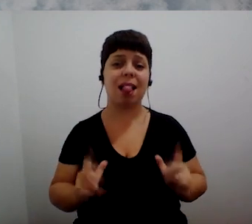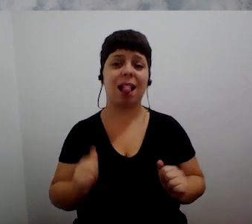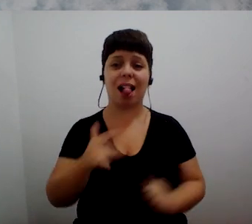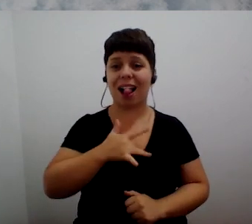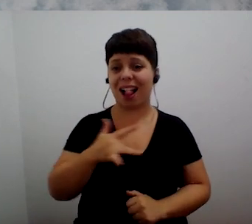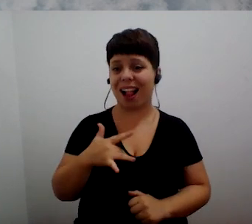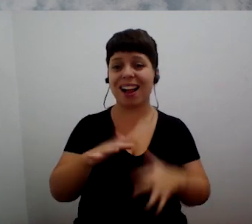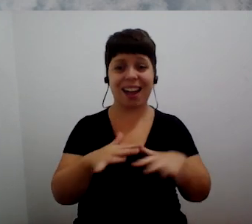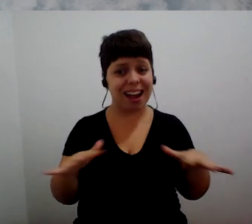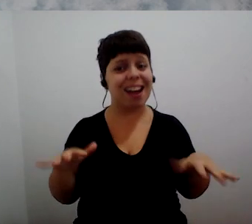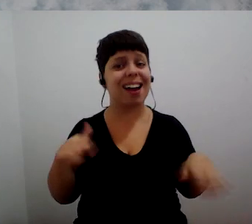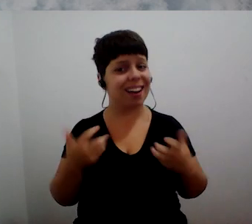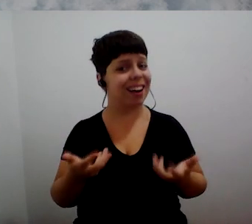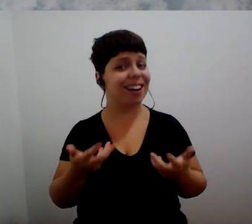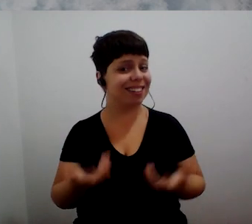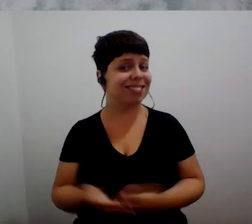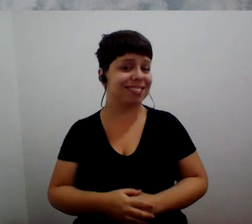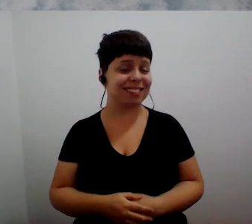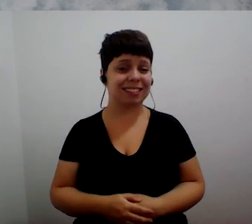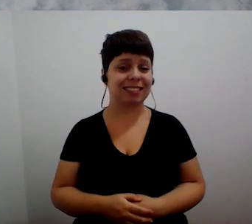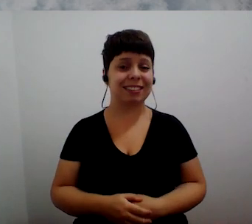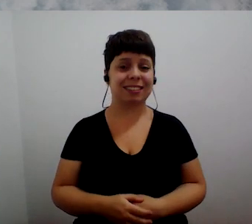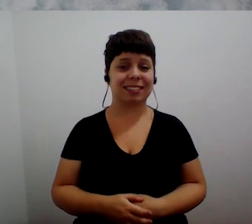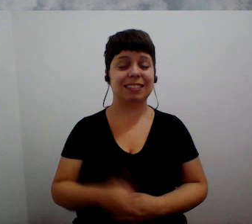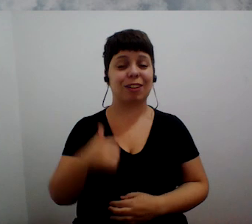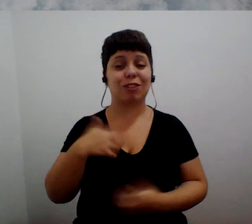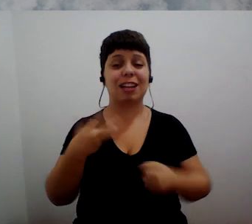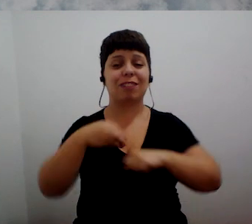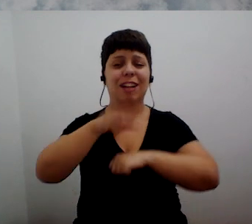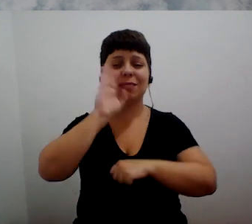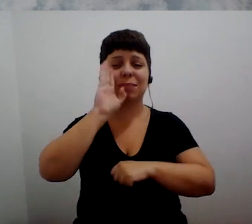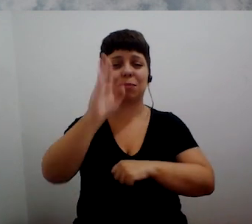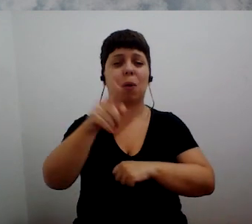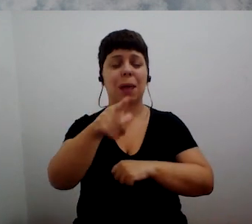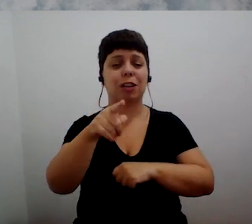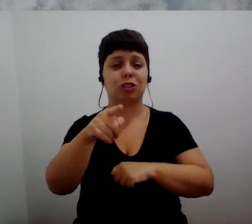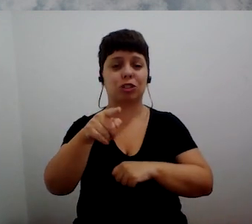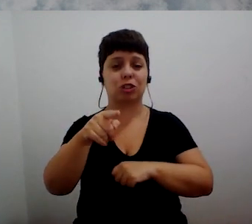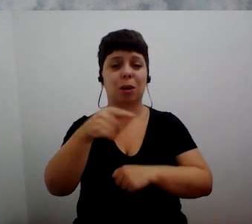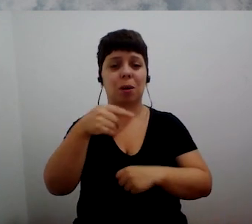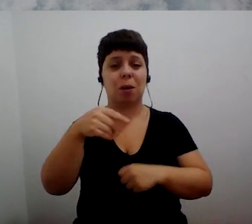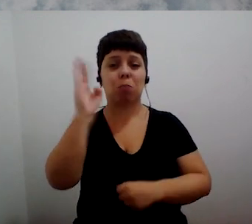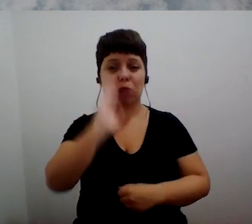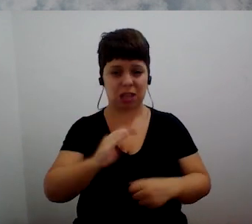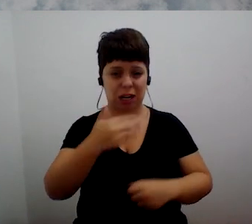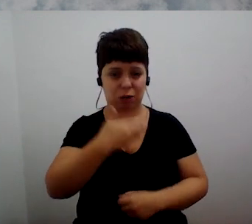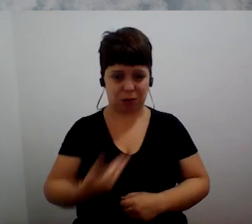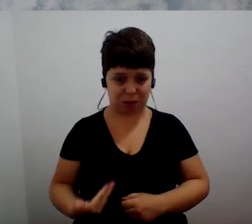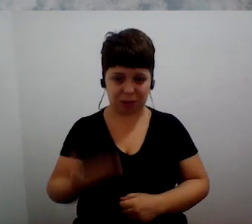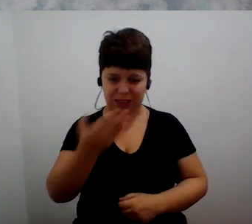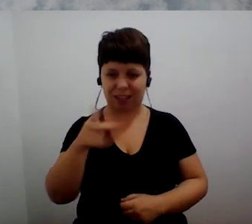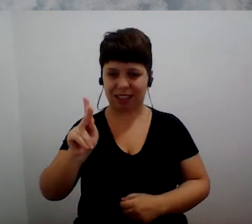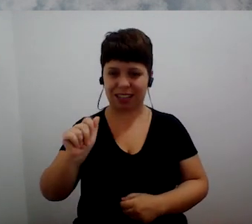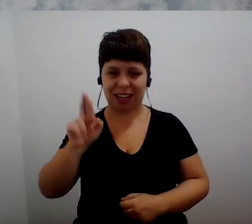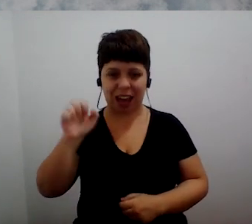I'd like to say, especially to the Brazilian government, to Karen, that we are part of this, want to be part of this. We look after